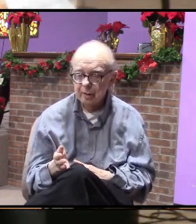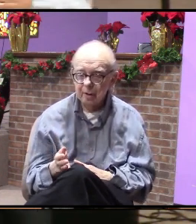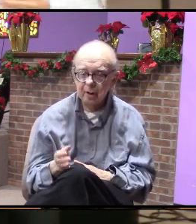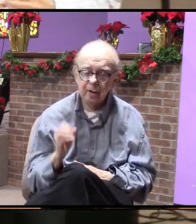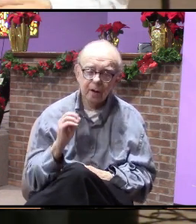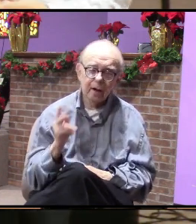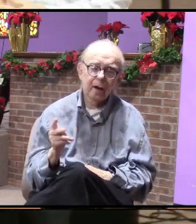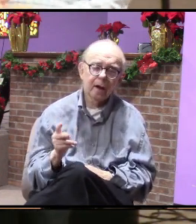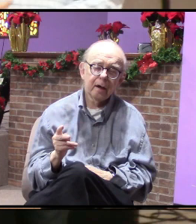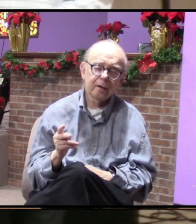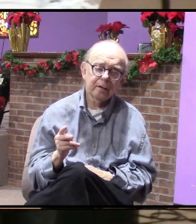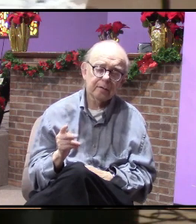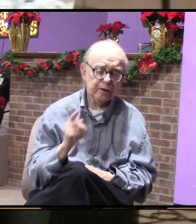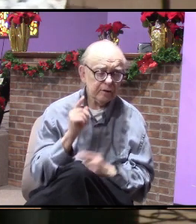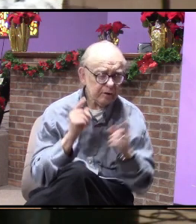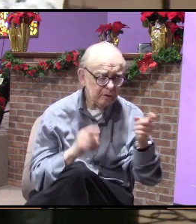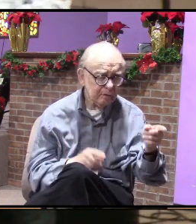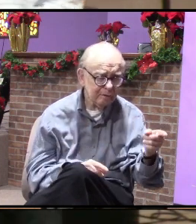okay, recruit,